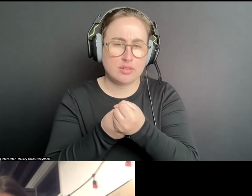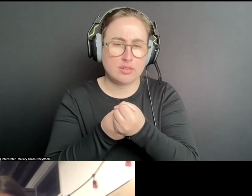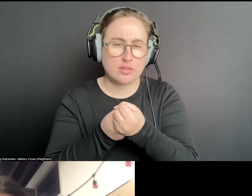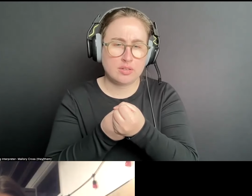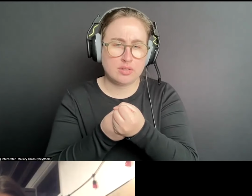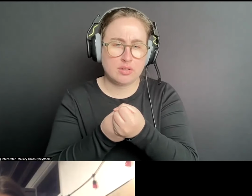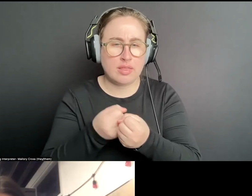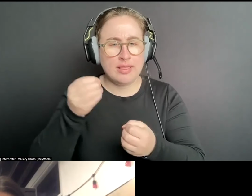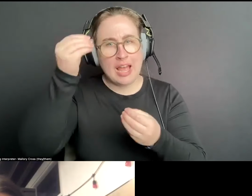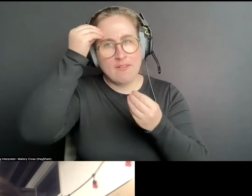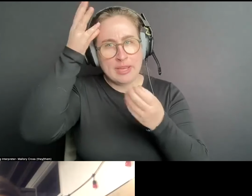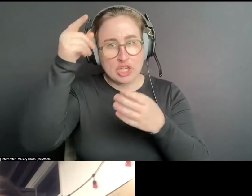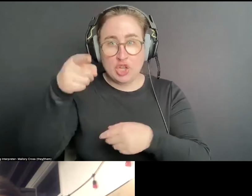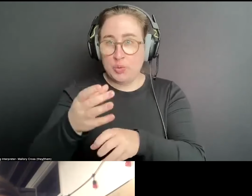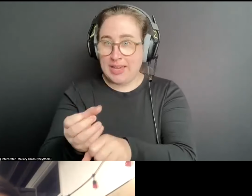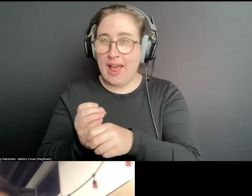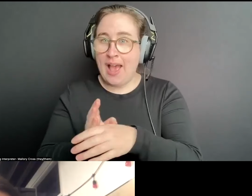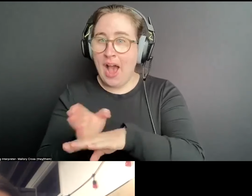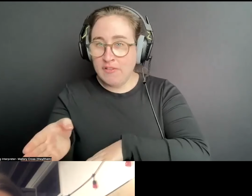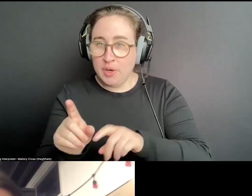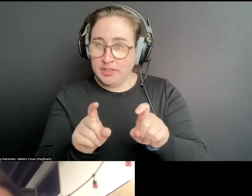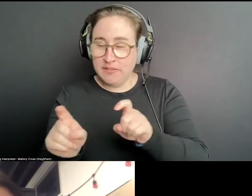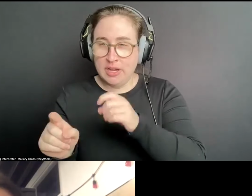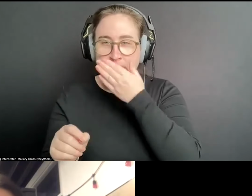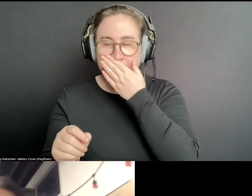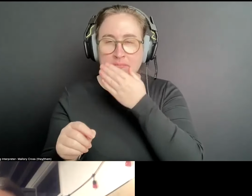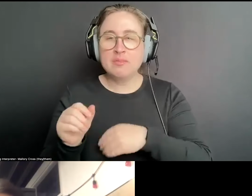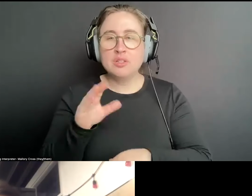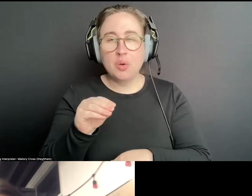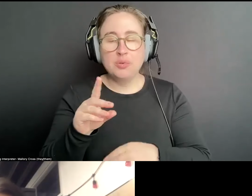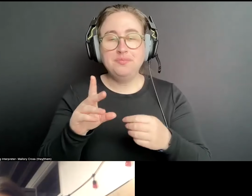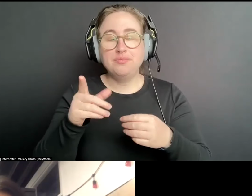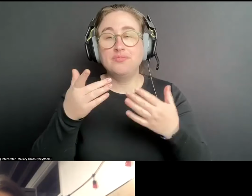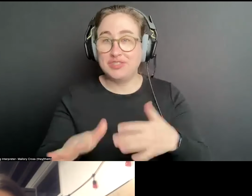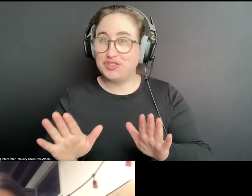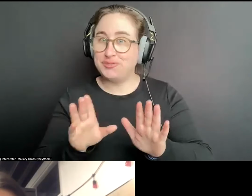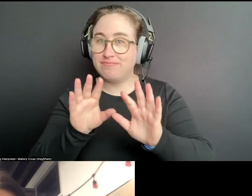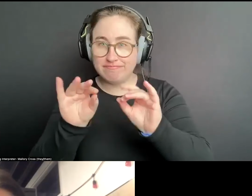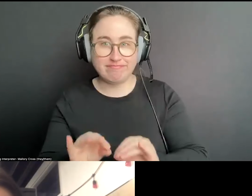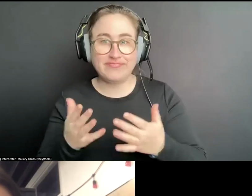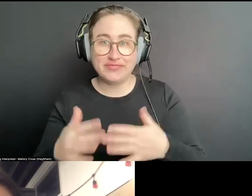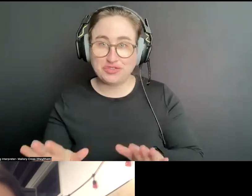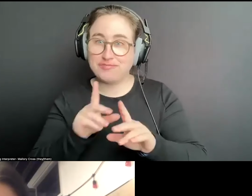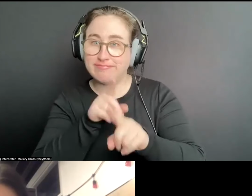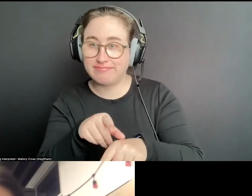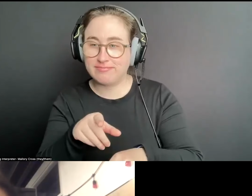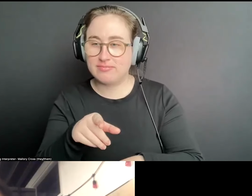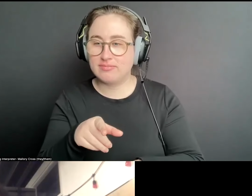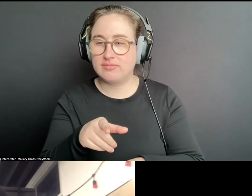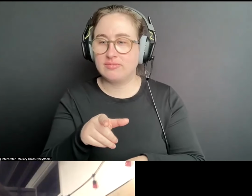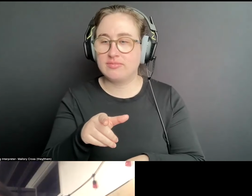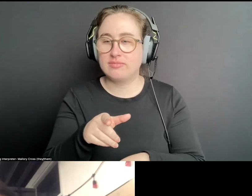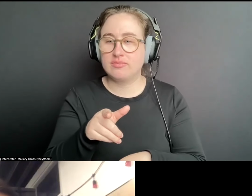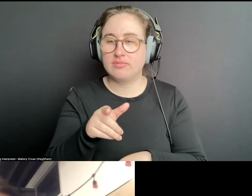the information that you get after you take the survey. So once you are a respondent, you get to join an Ask BAVC